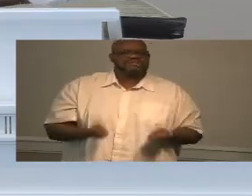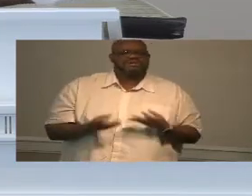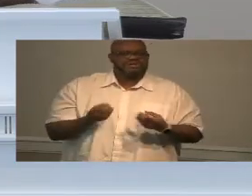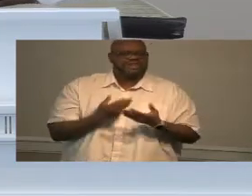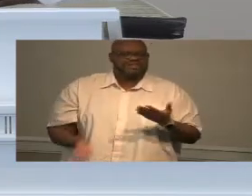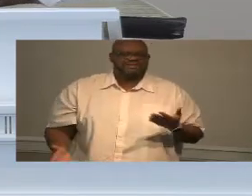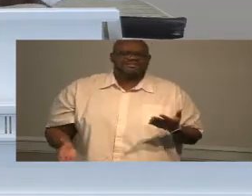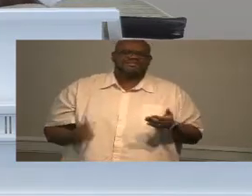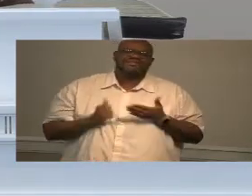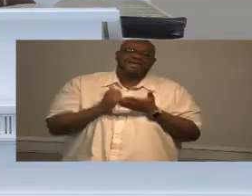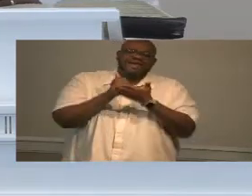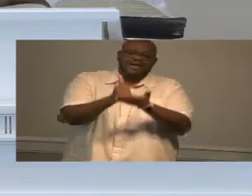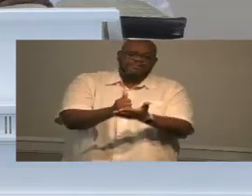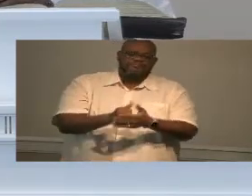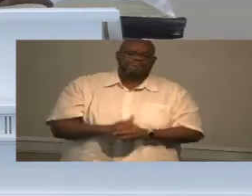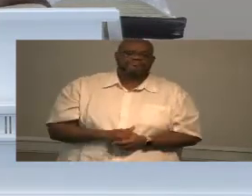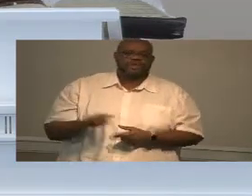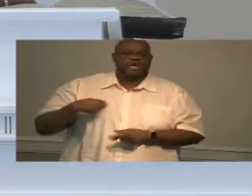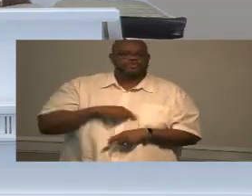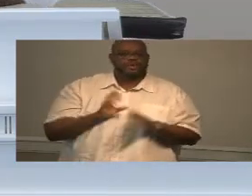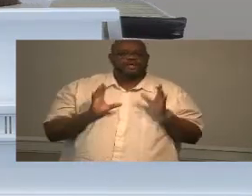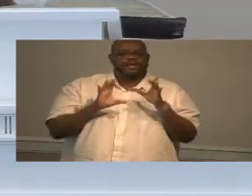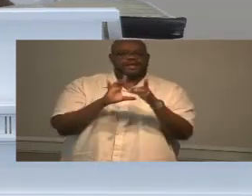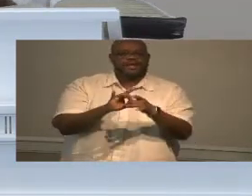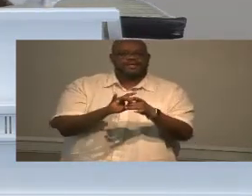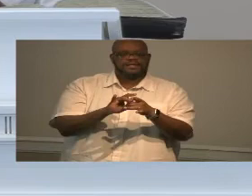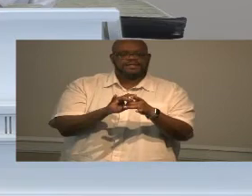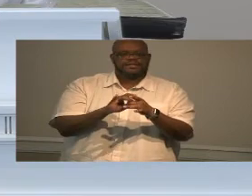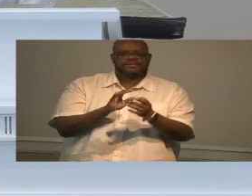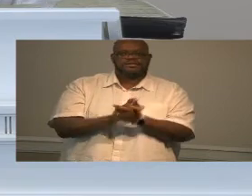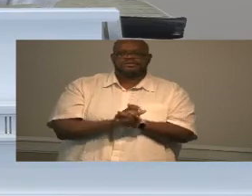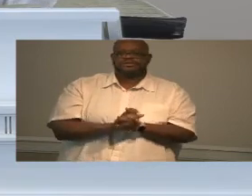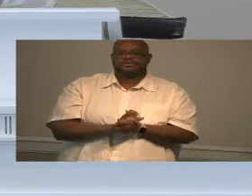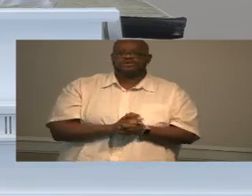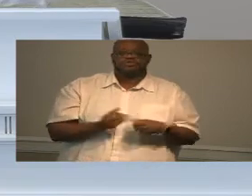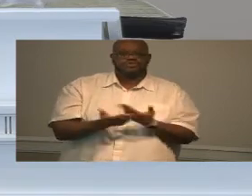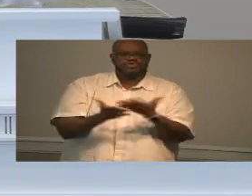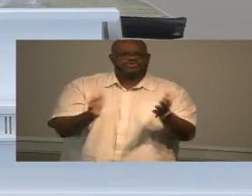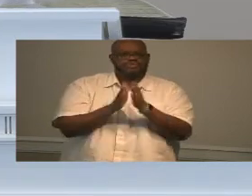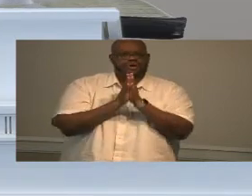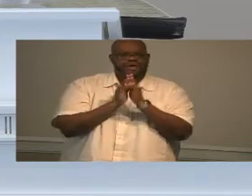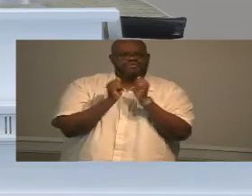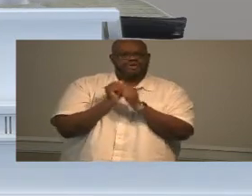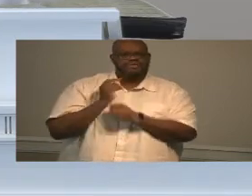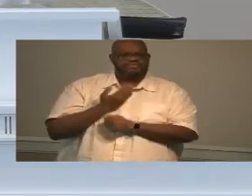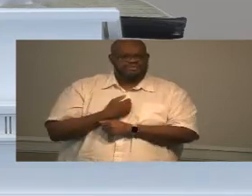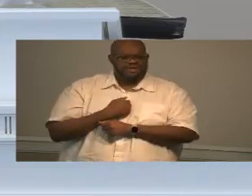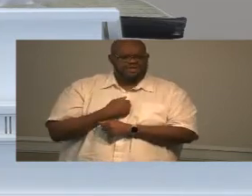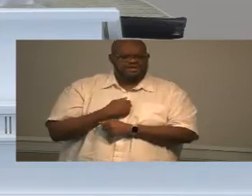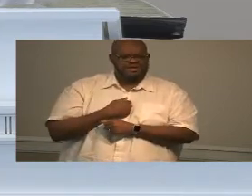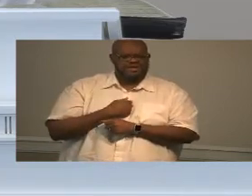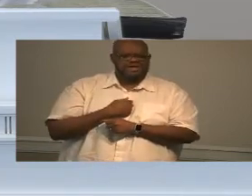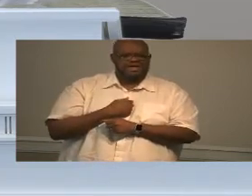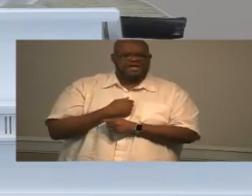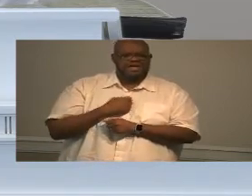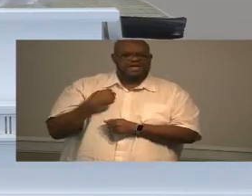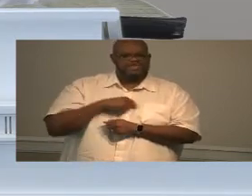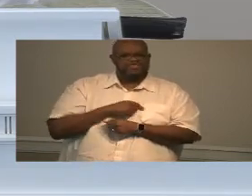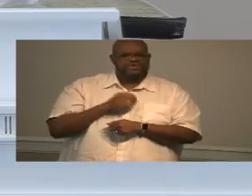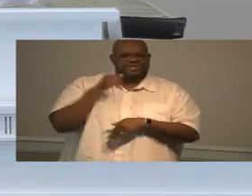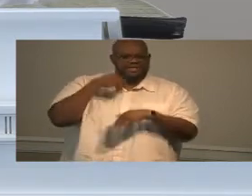we connect, won't you go into prayer with me and let us pray as we enter